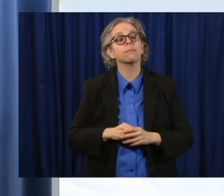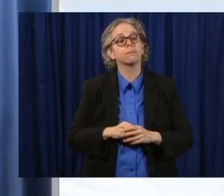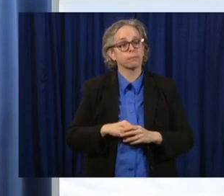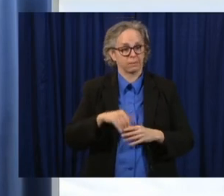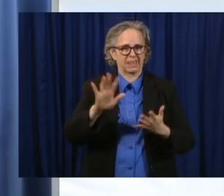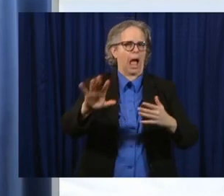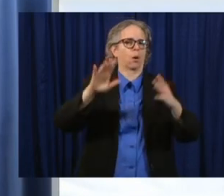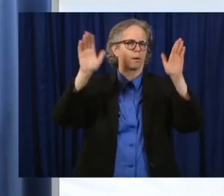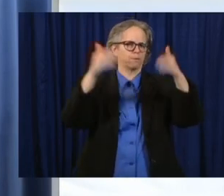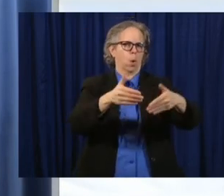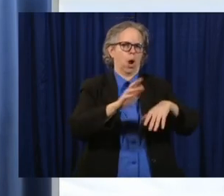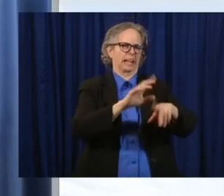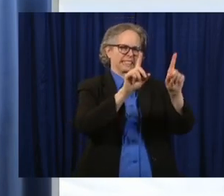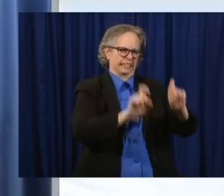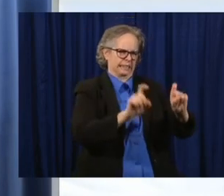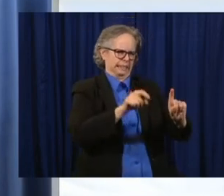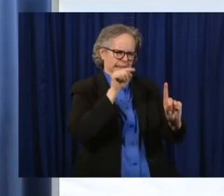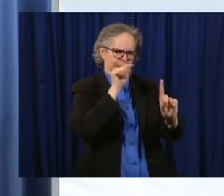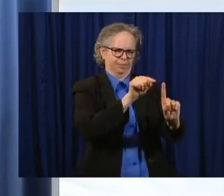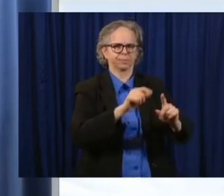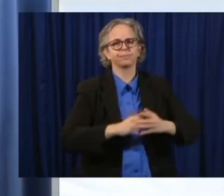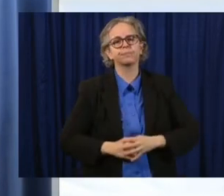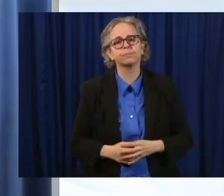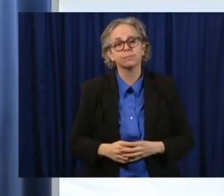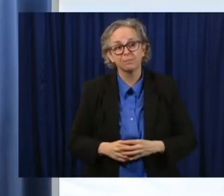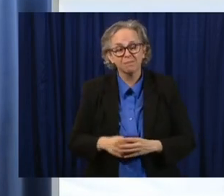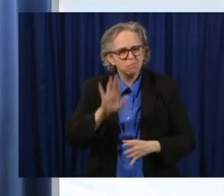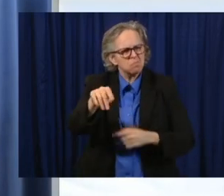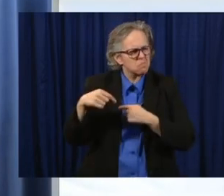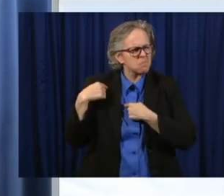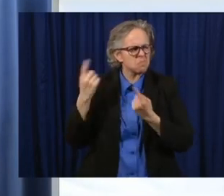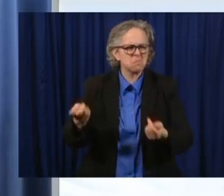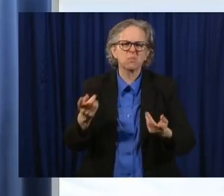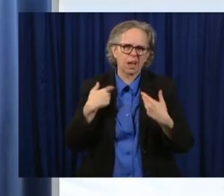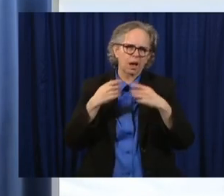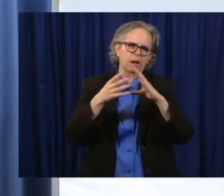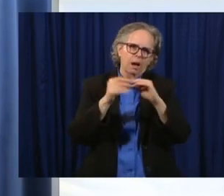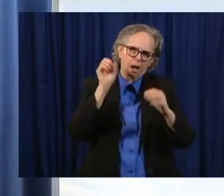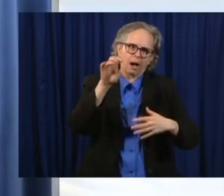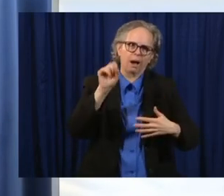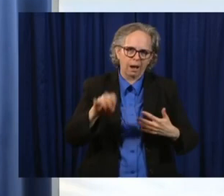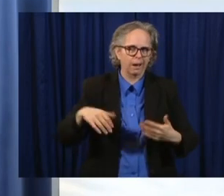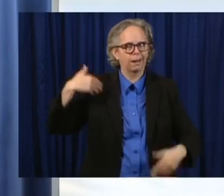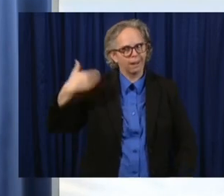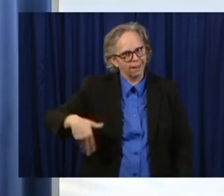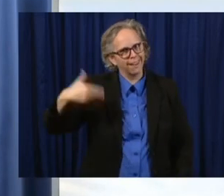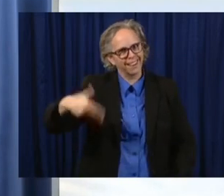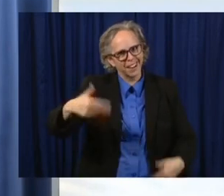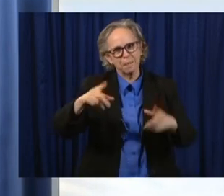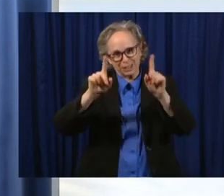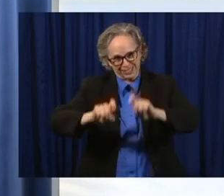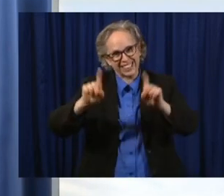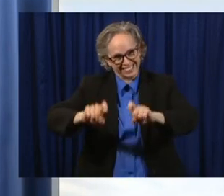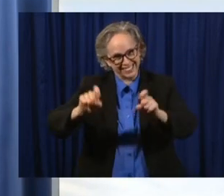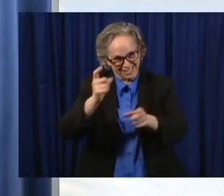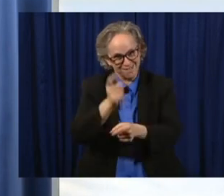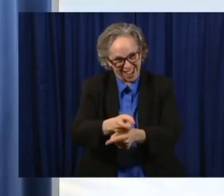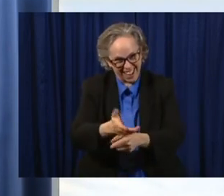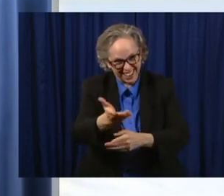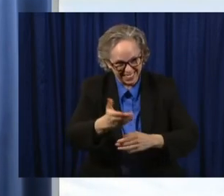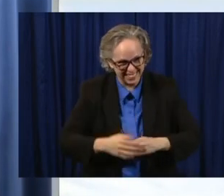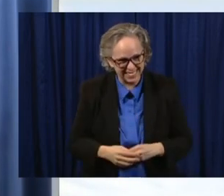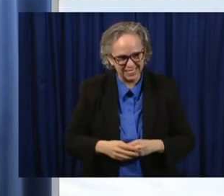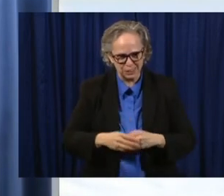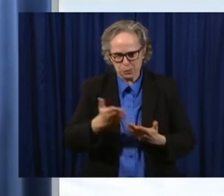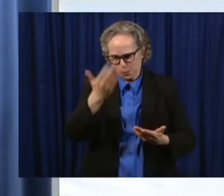testing capacity. And I've talked about this many times before, and the importance of getting